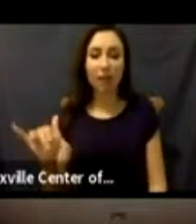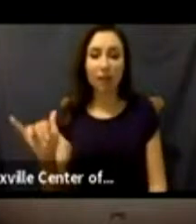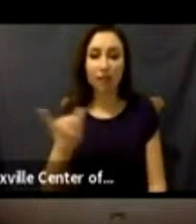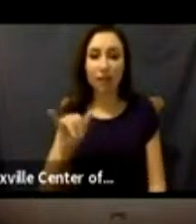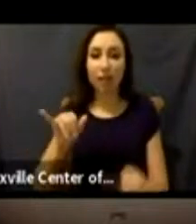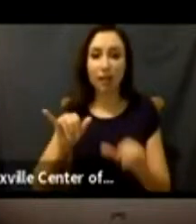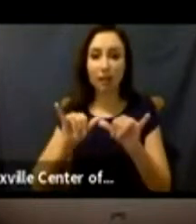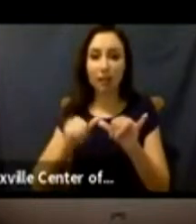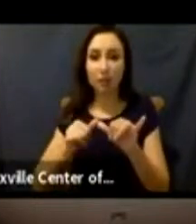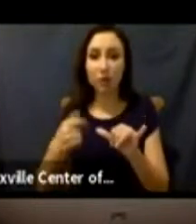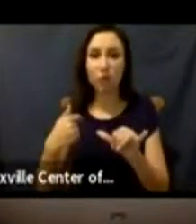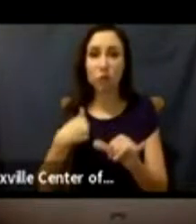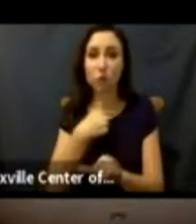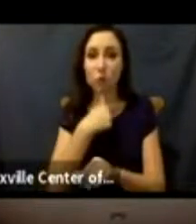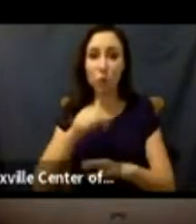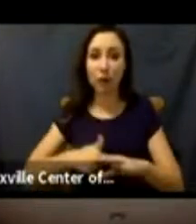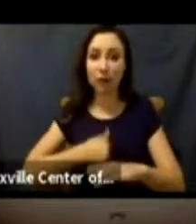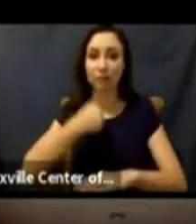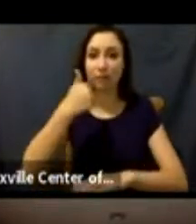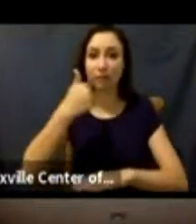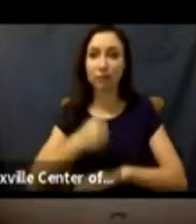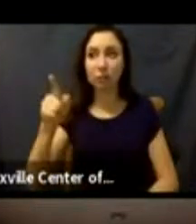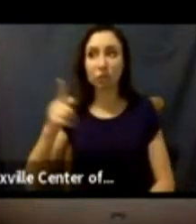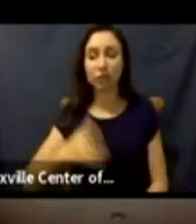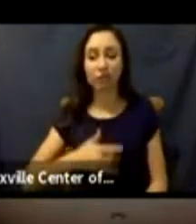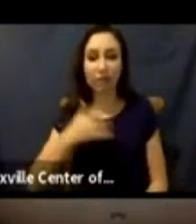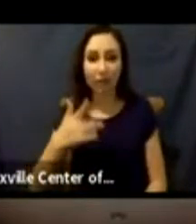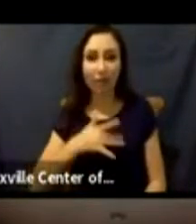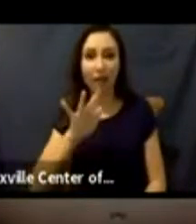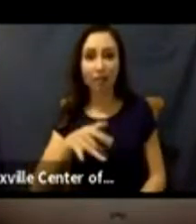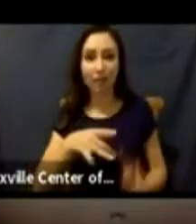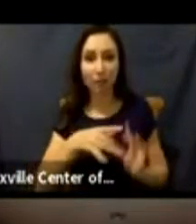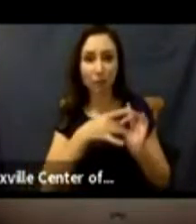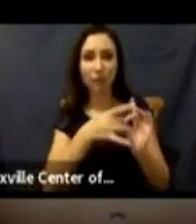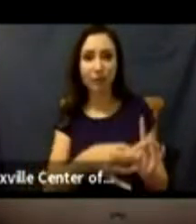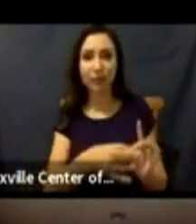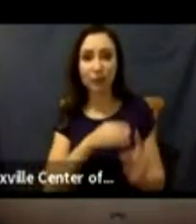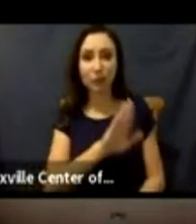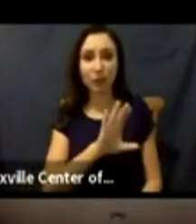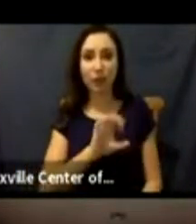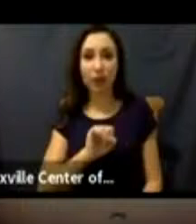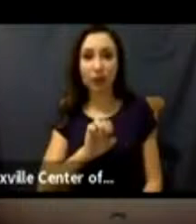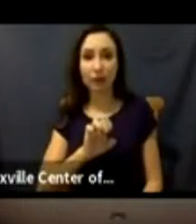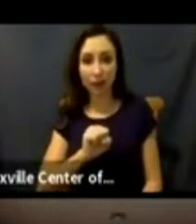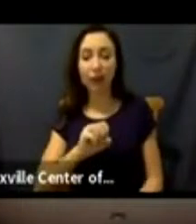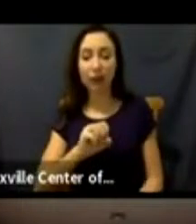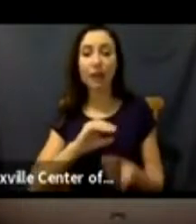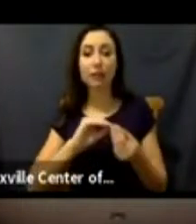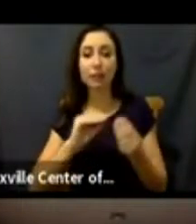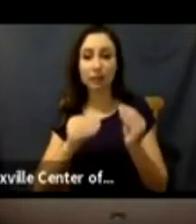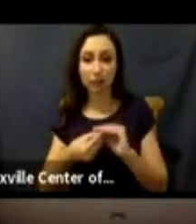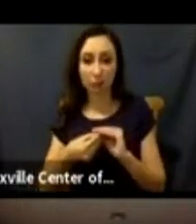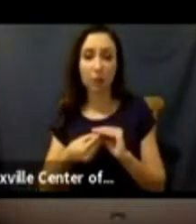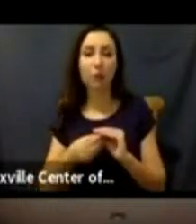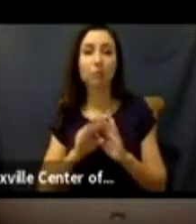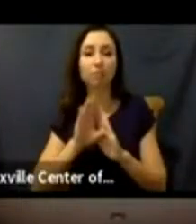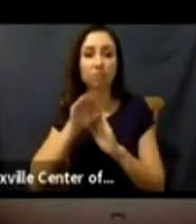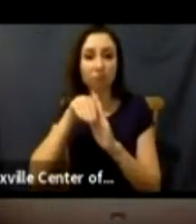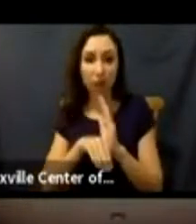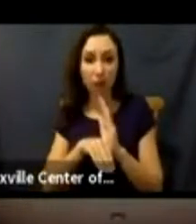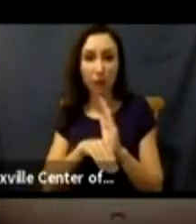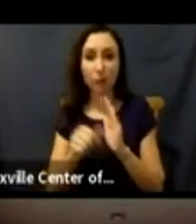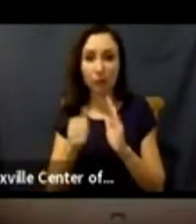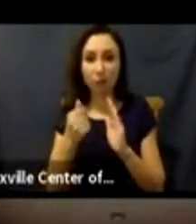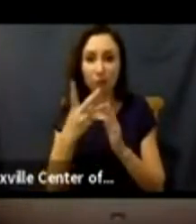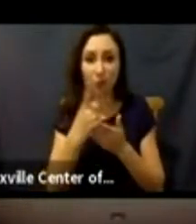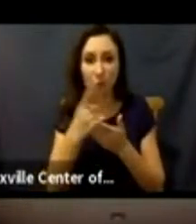measures we put in place, she felt like that had something to do with their case numbers falling within a couple of weeks